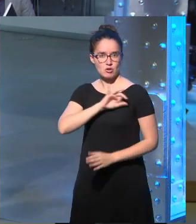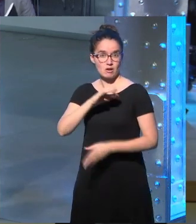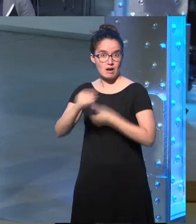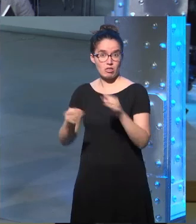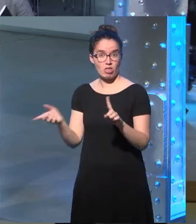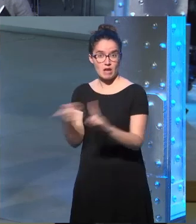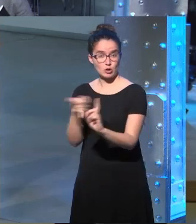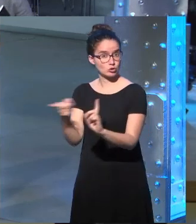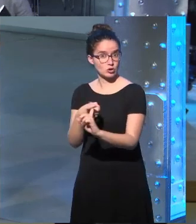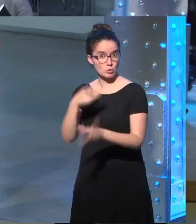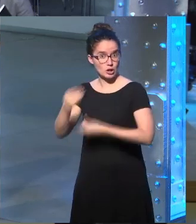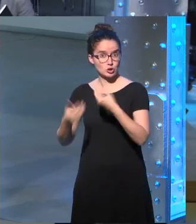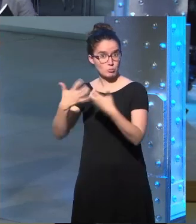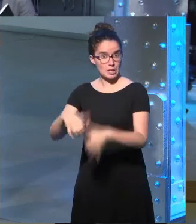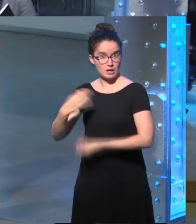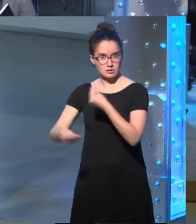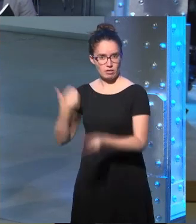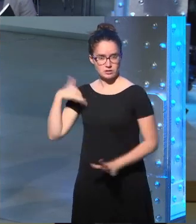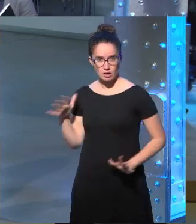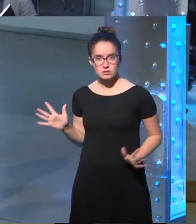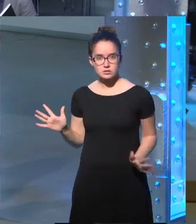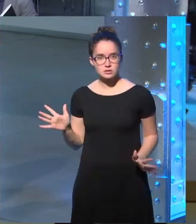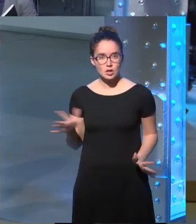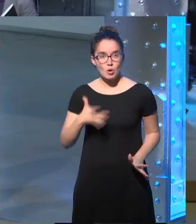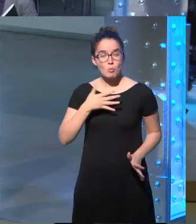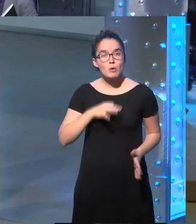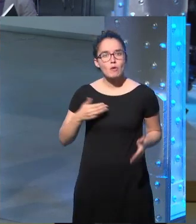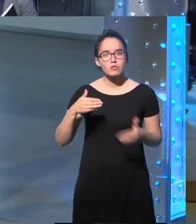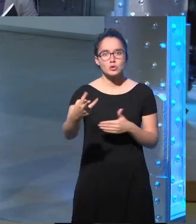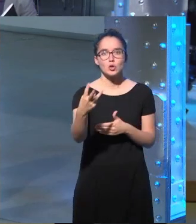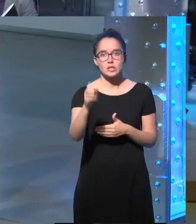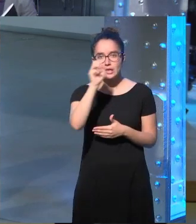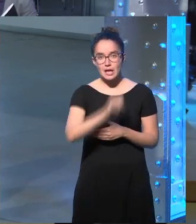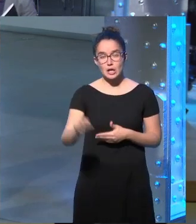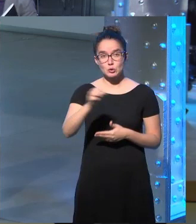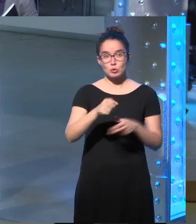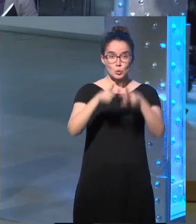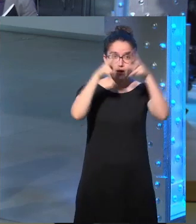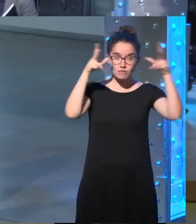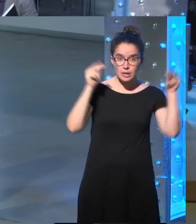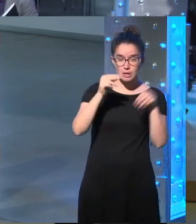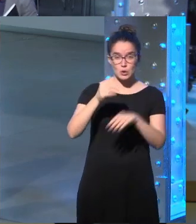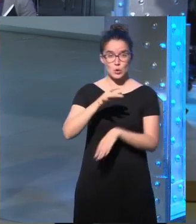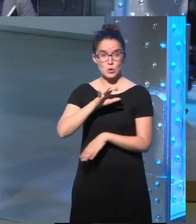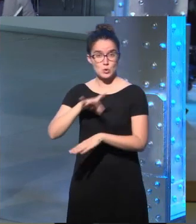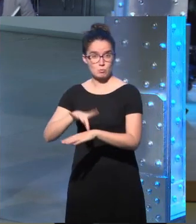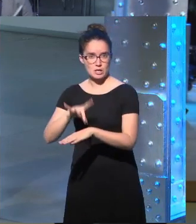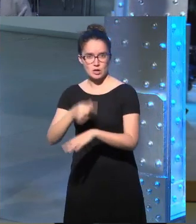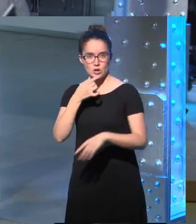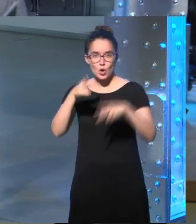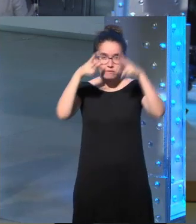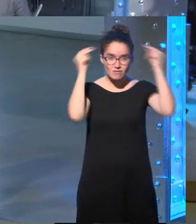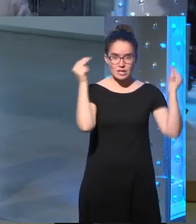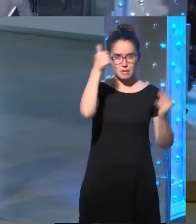less automatable than the role of a doctor, because surgery can be done by a